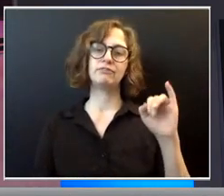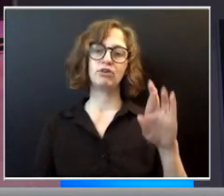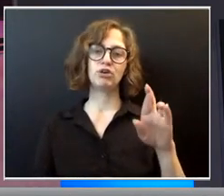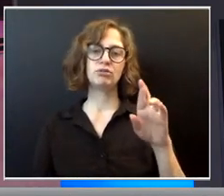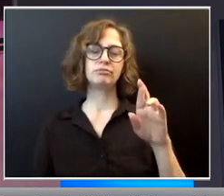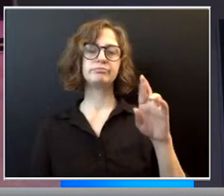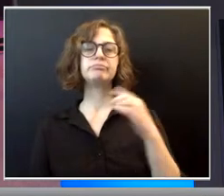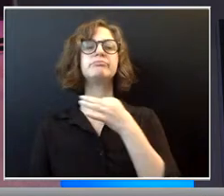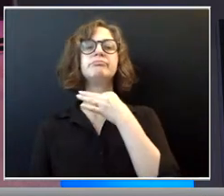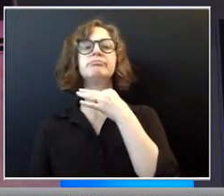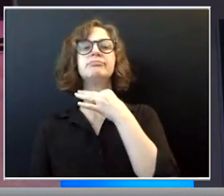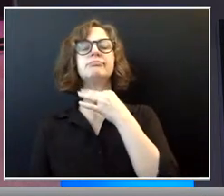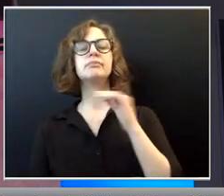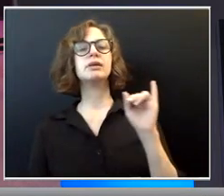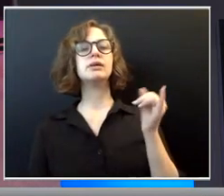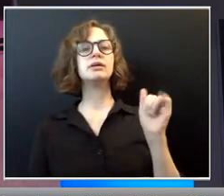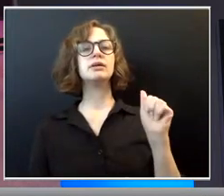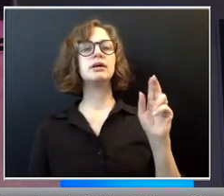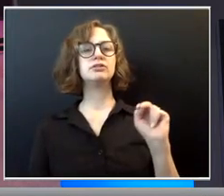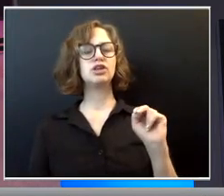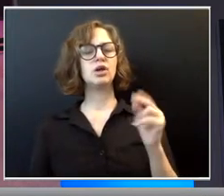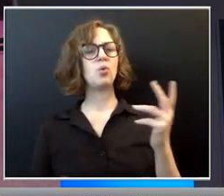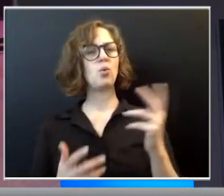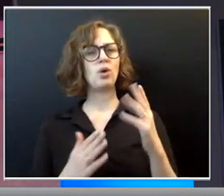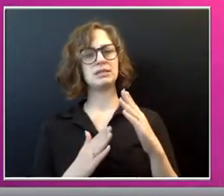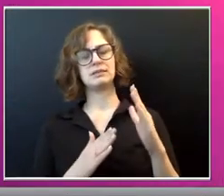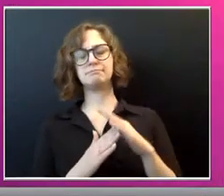the biggest thing you learned from seeing a dietitian?